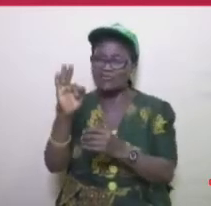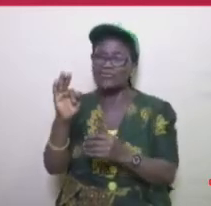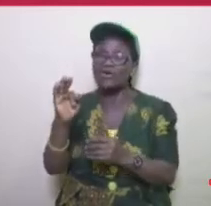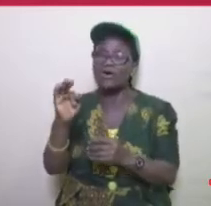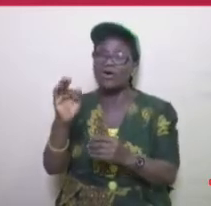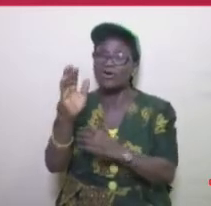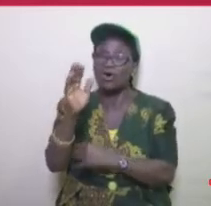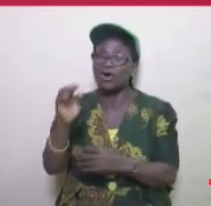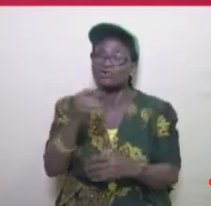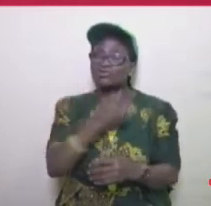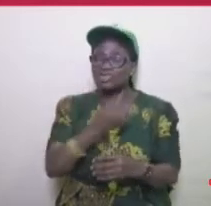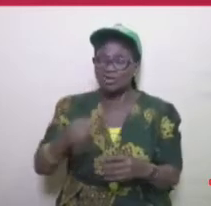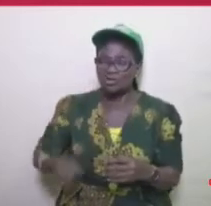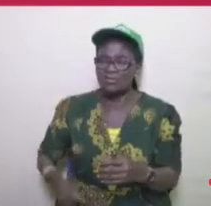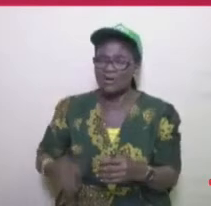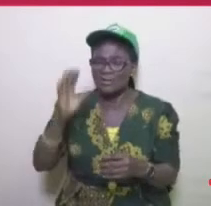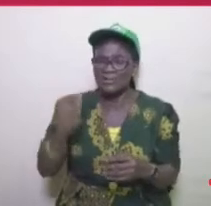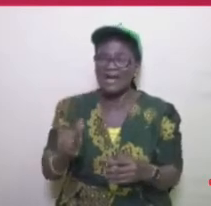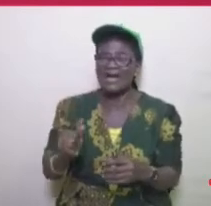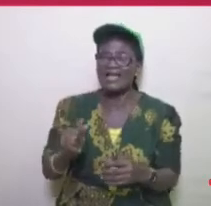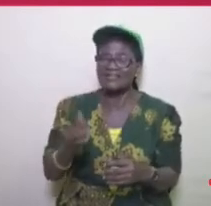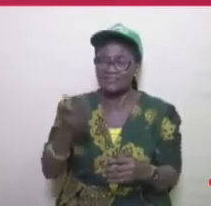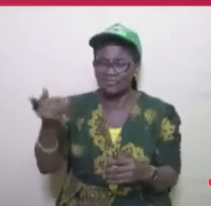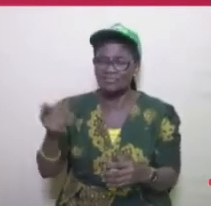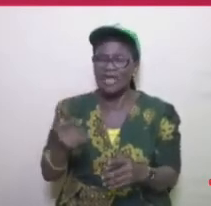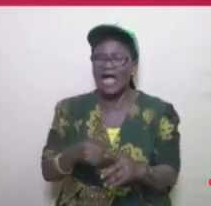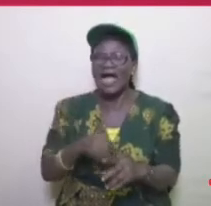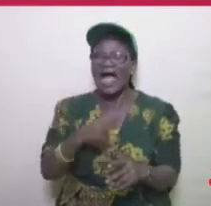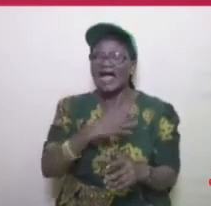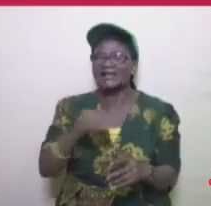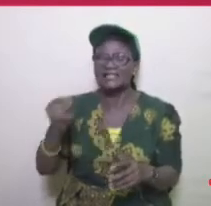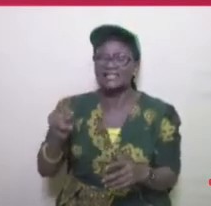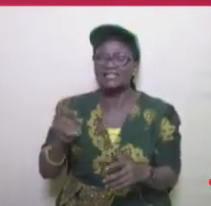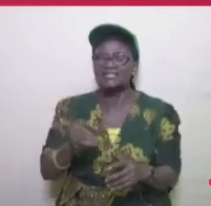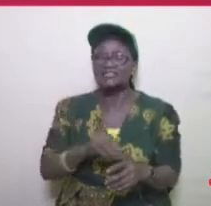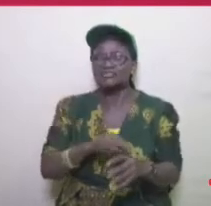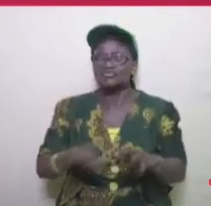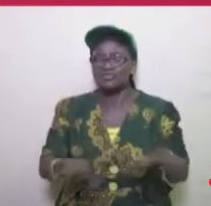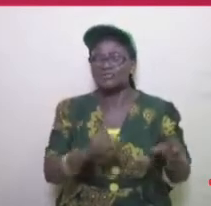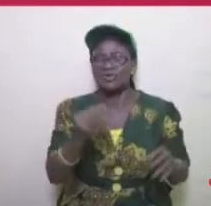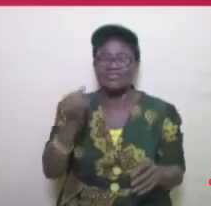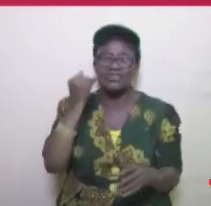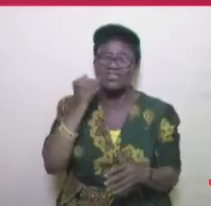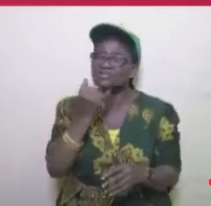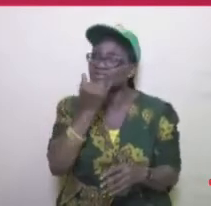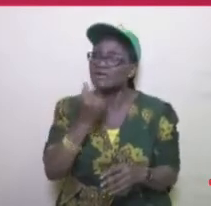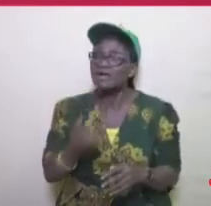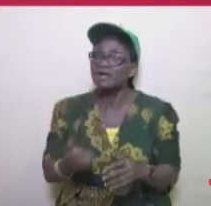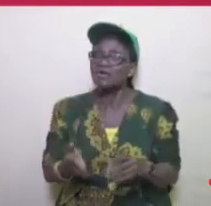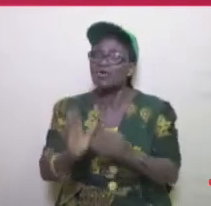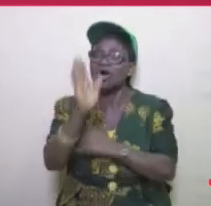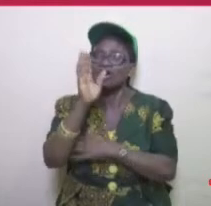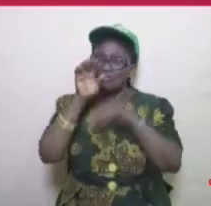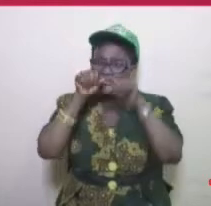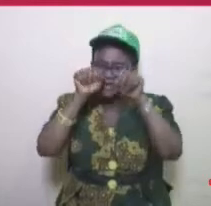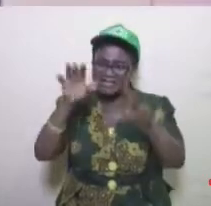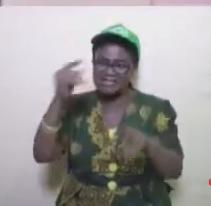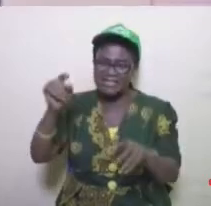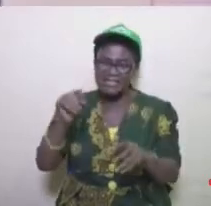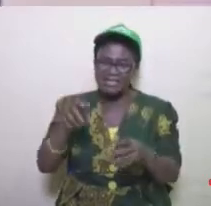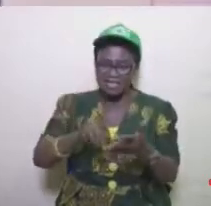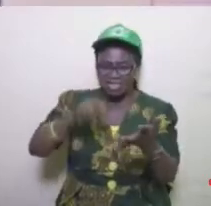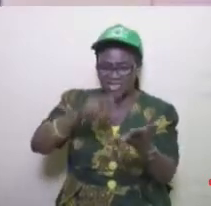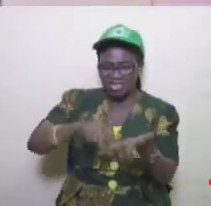From there his shepherd and the stone of Israel. The Lord bless the reading and hearing of his